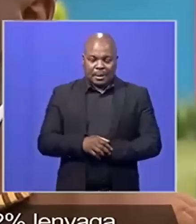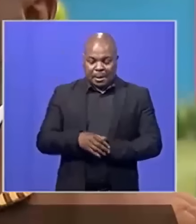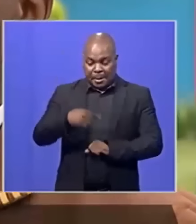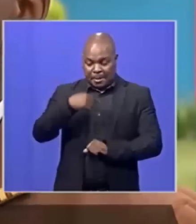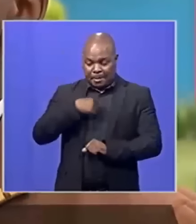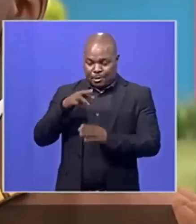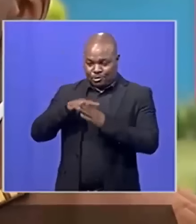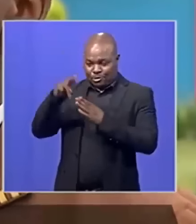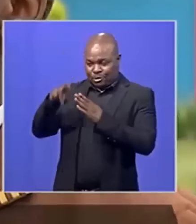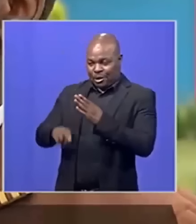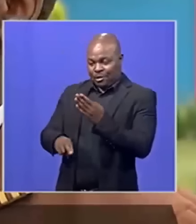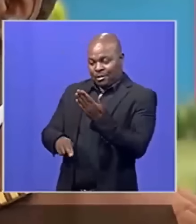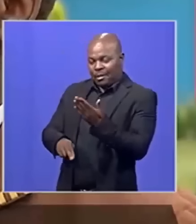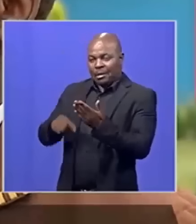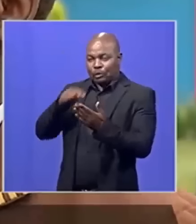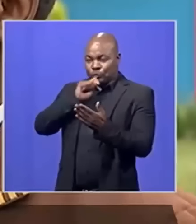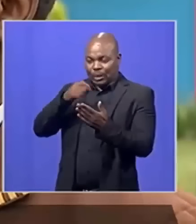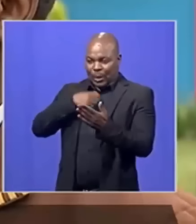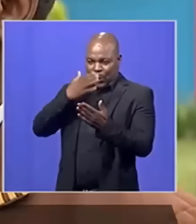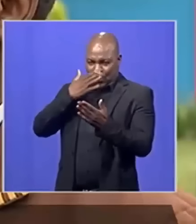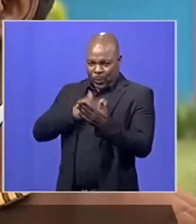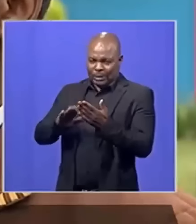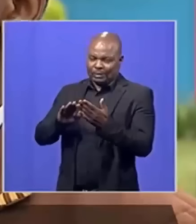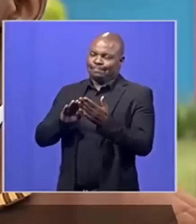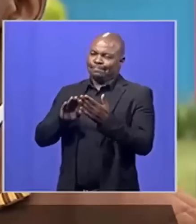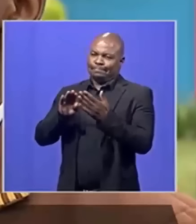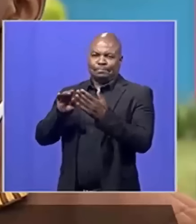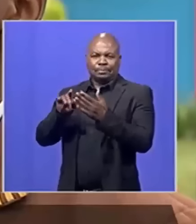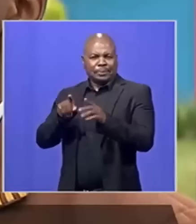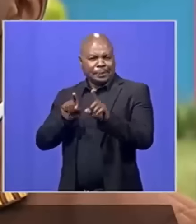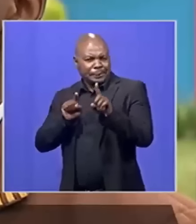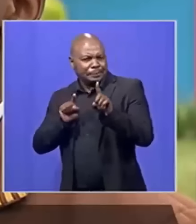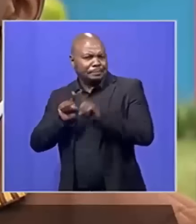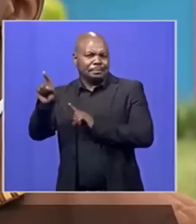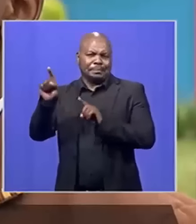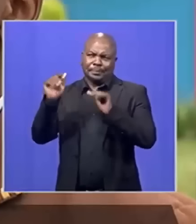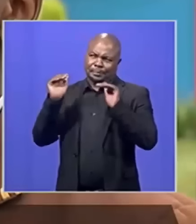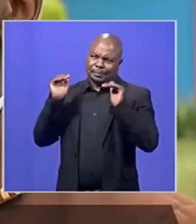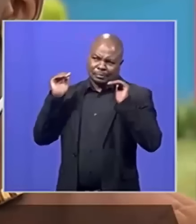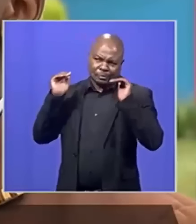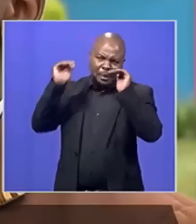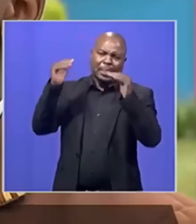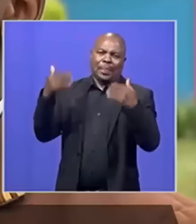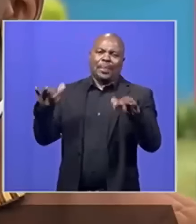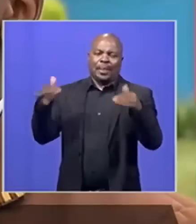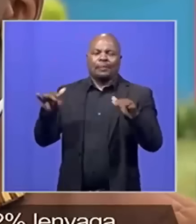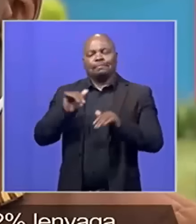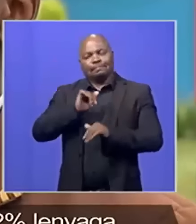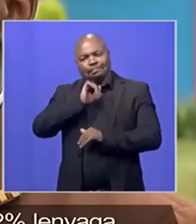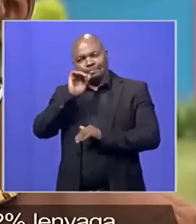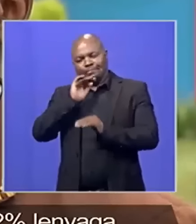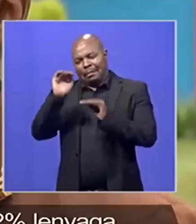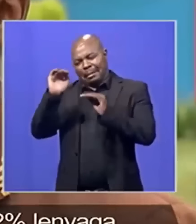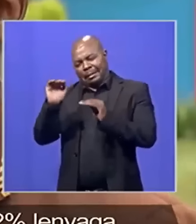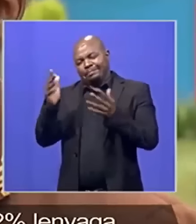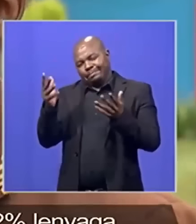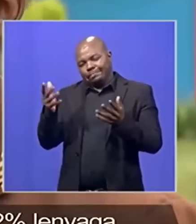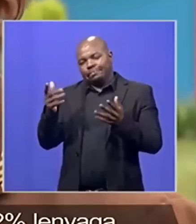ka ke be ke nyaka dipoelo tša ka gore di fete dipoelo tše ke goditšeng botsebotse